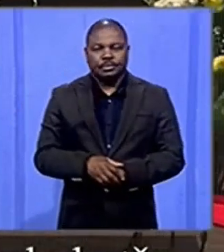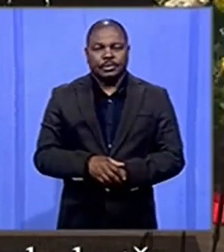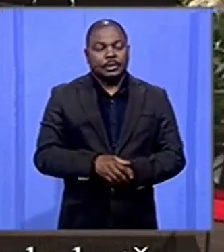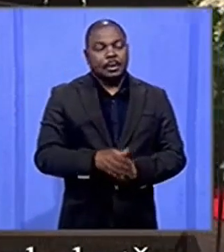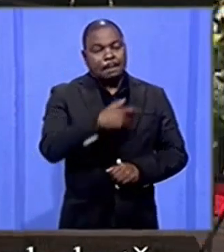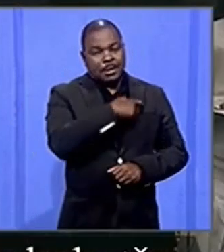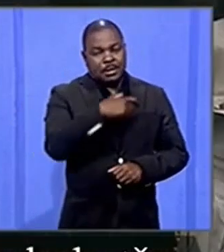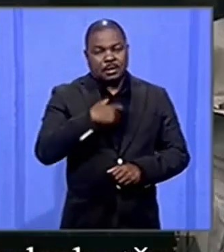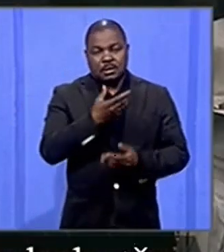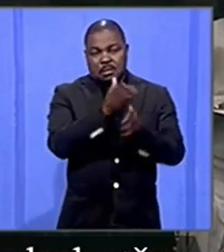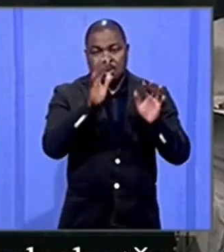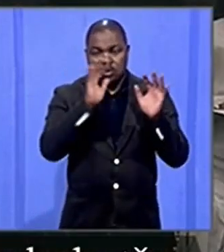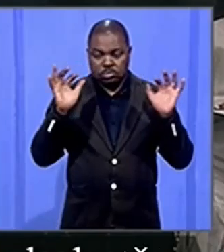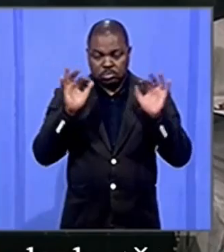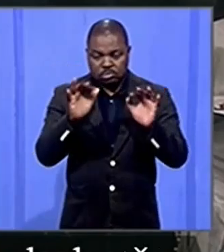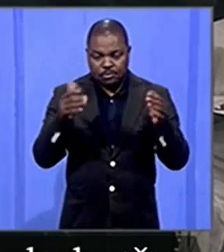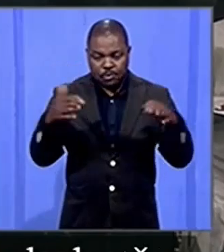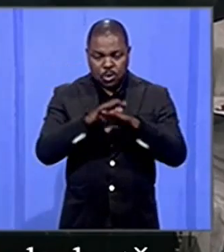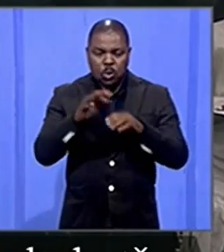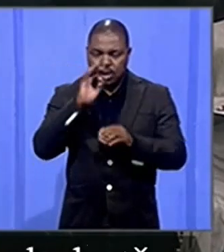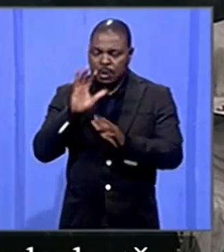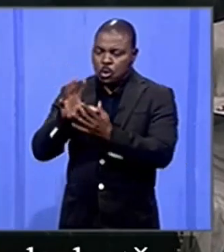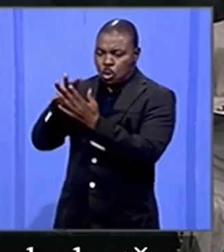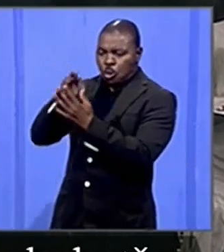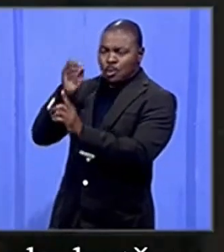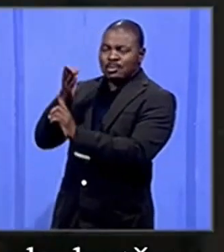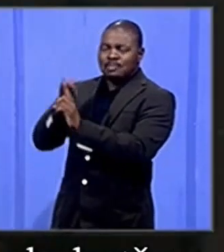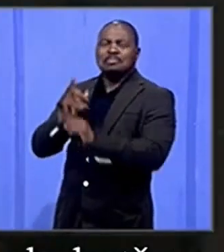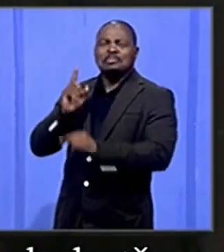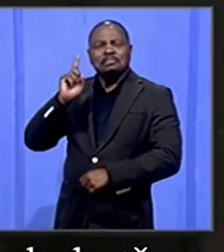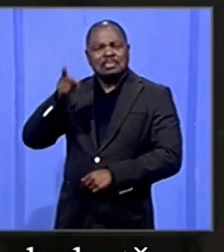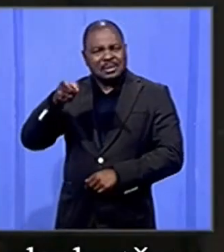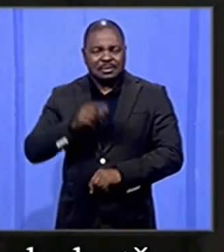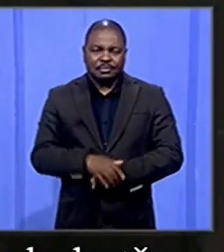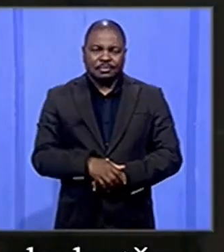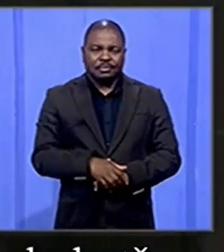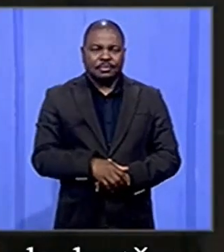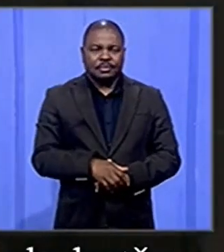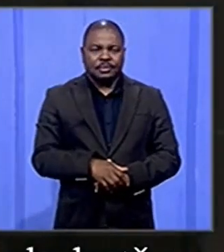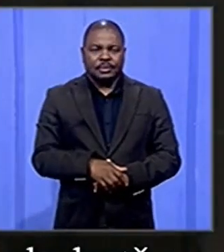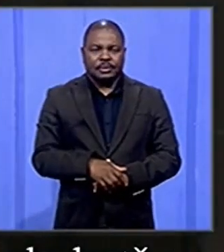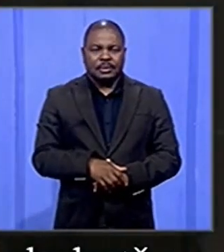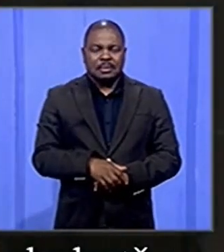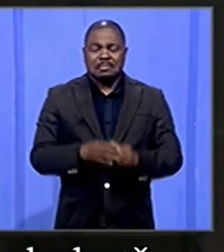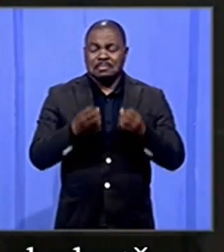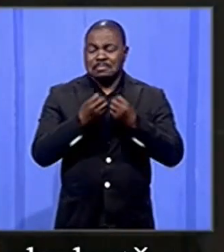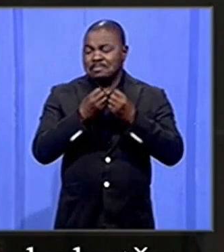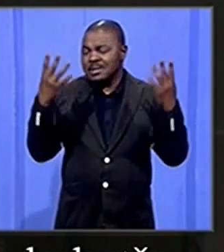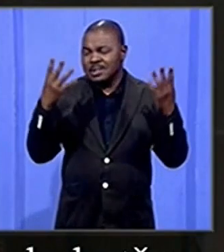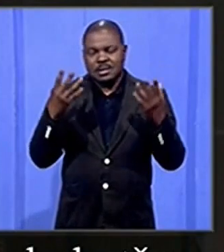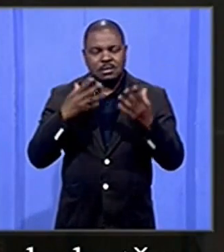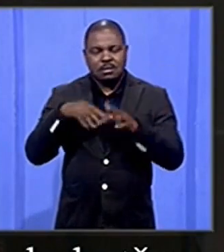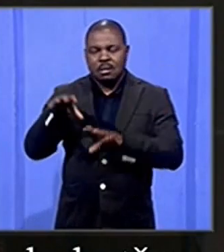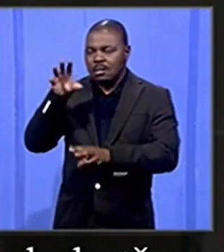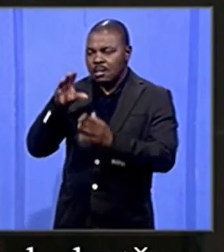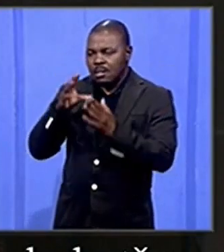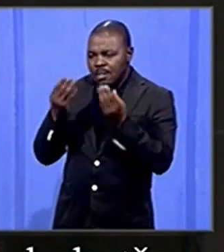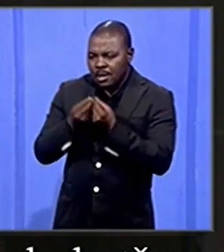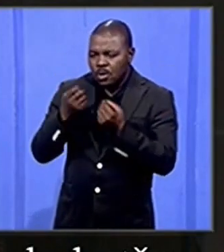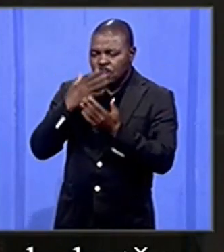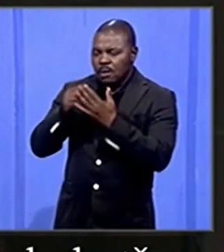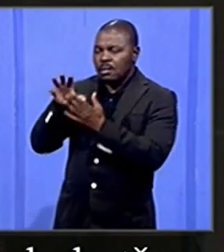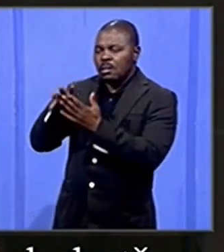batlapolokong gore ba gate mehlaleng ya Gordhan. There are a great many lessons one can draw from his